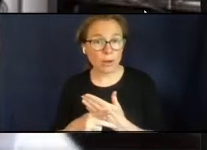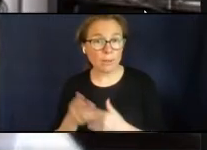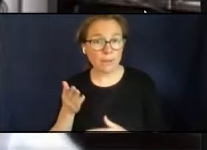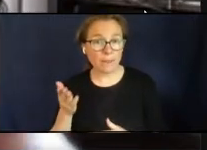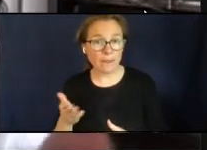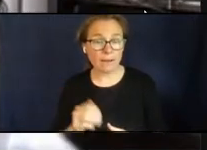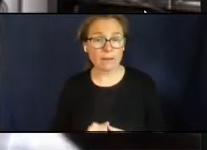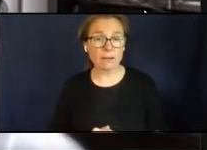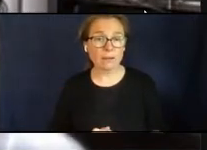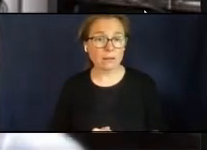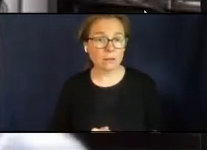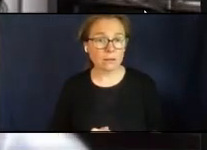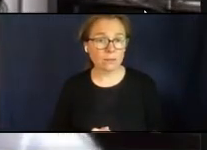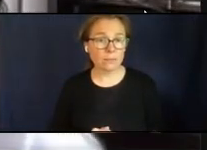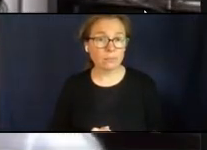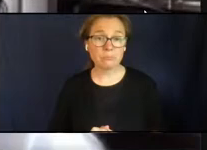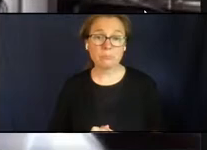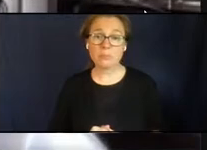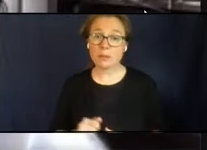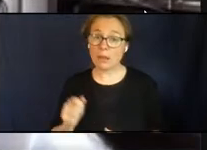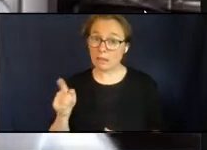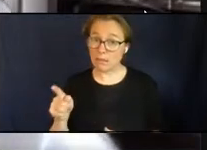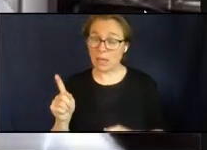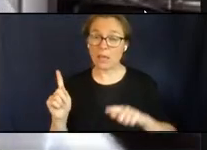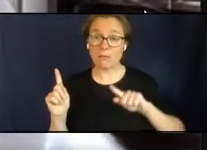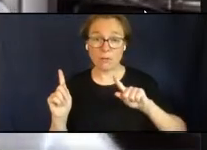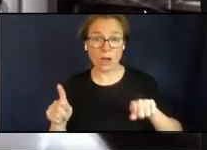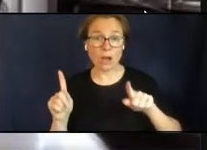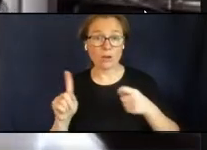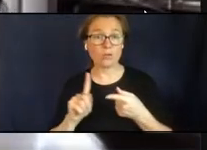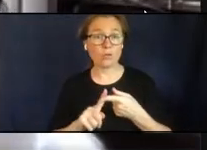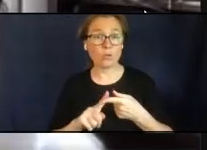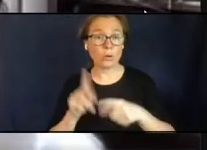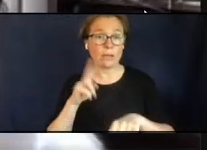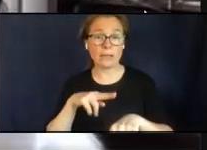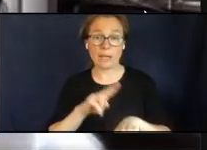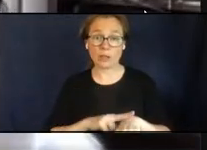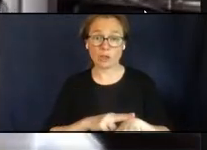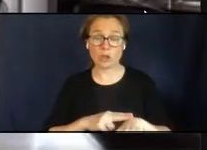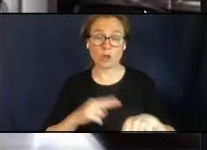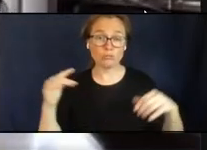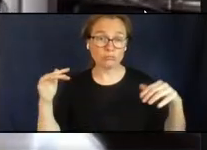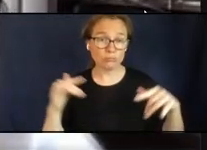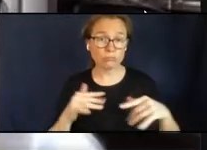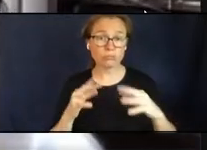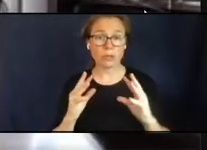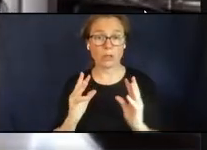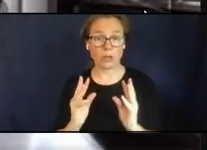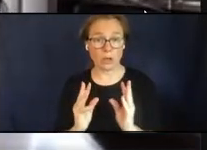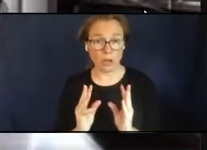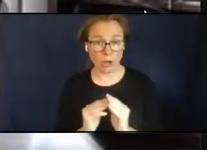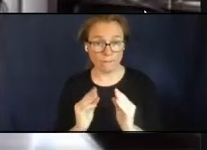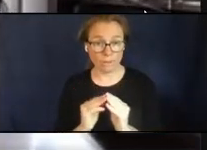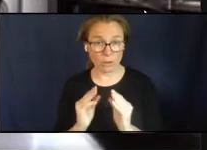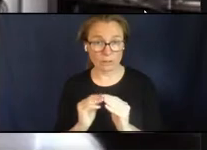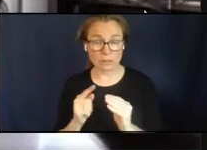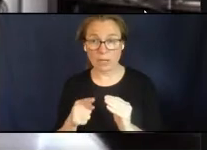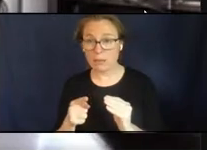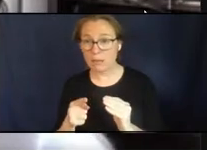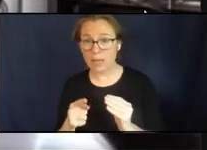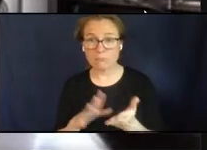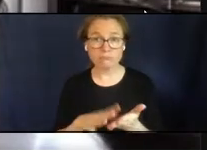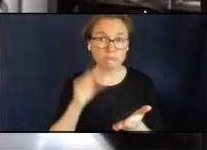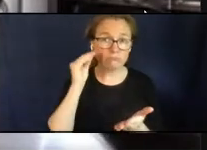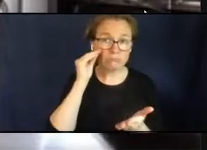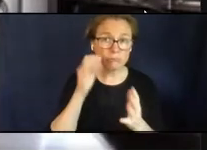They have actually attended a national meeting where they gained many resources and access to